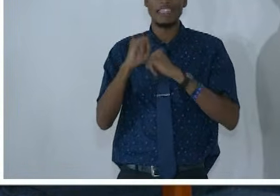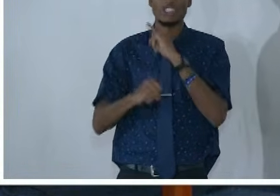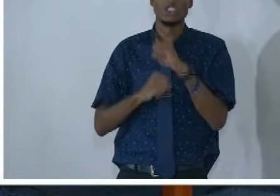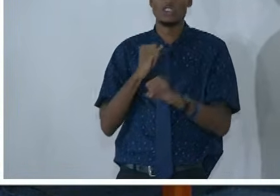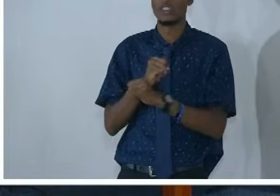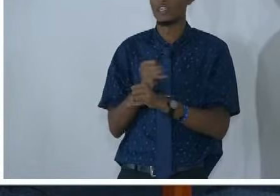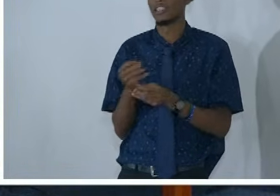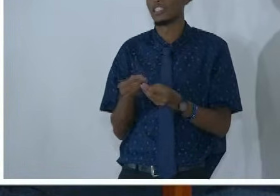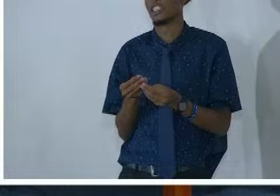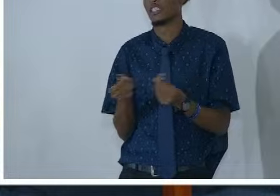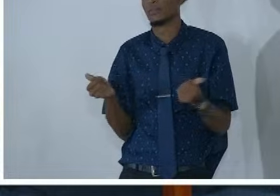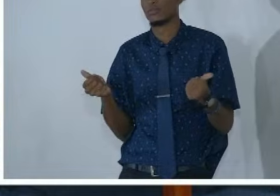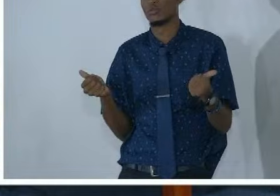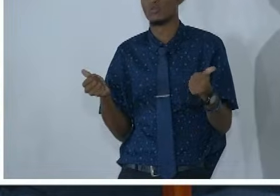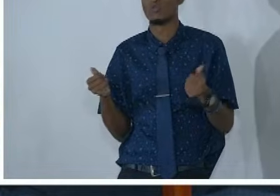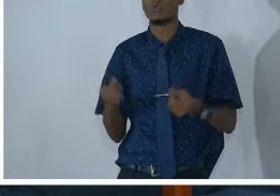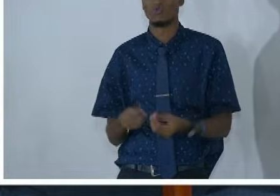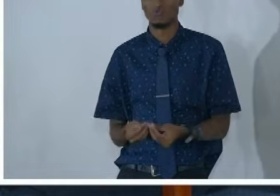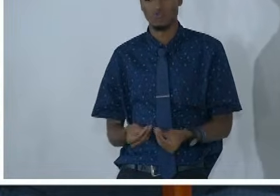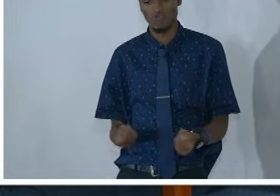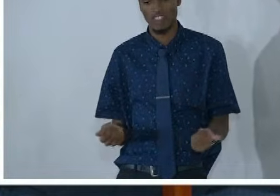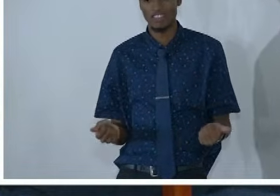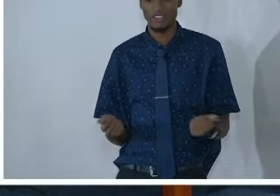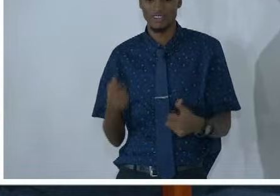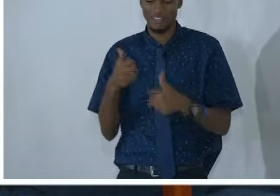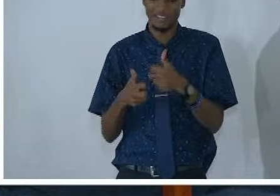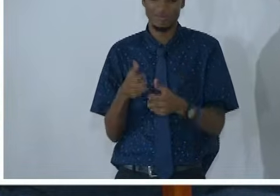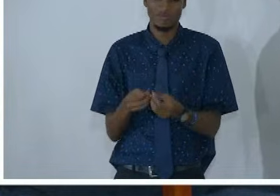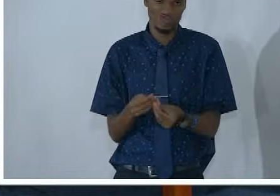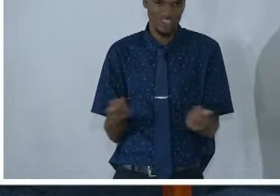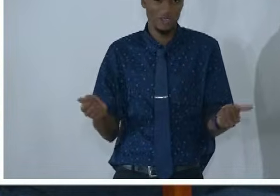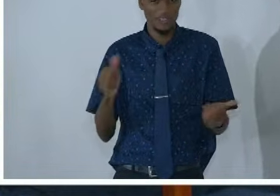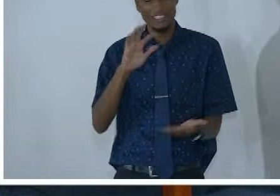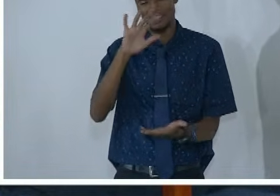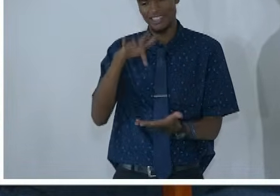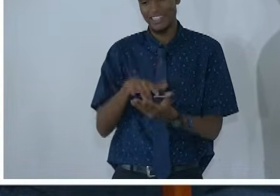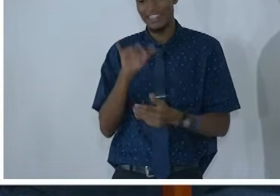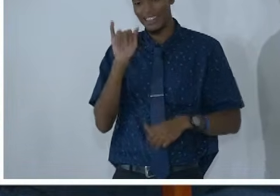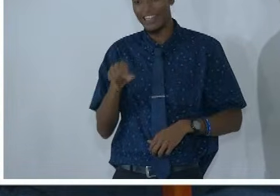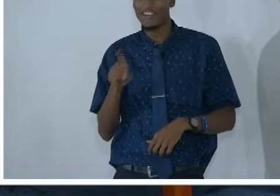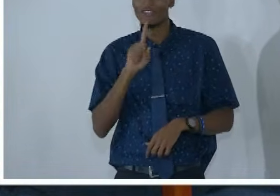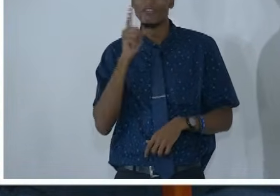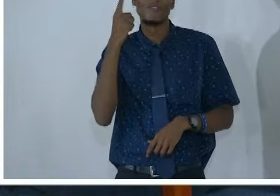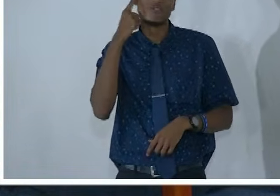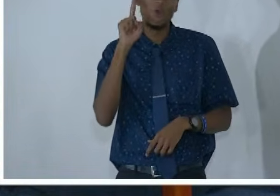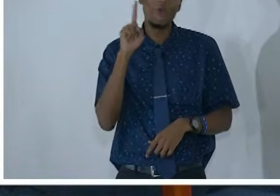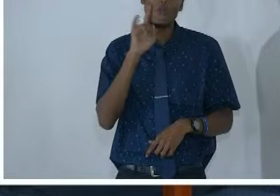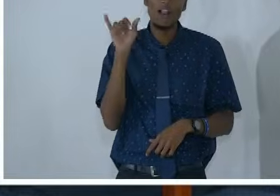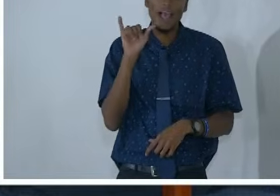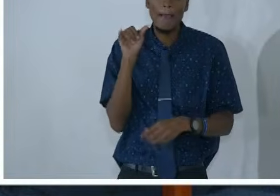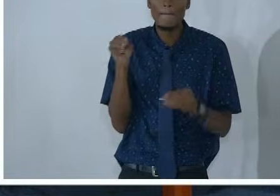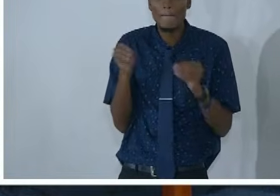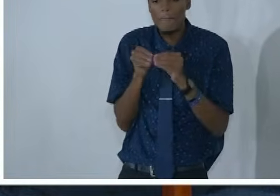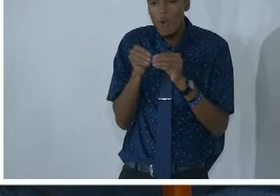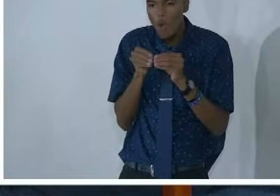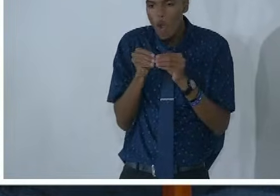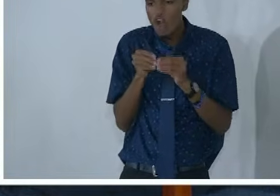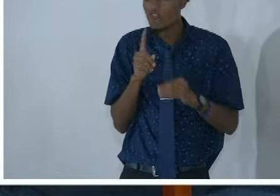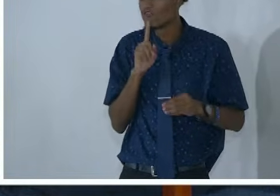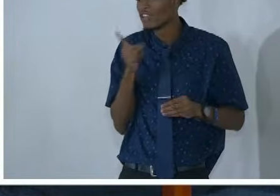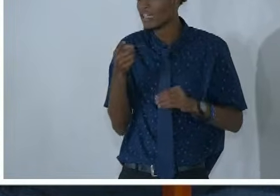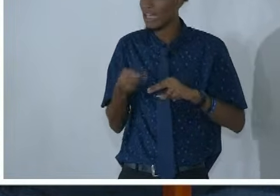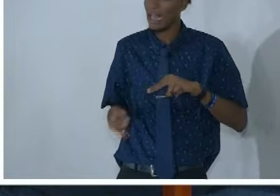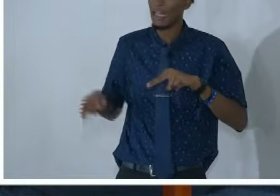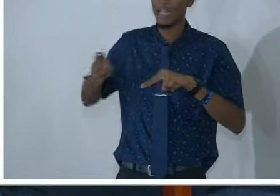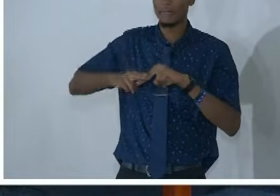resolution center, with arbitration and now mediation being another arrow in the quiver, so to speak, which would be an enhancement of